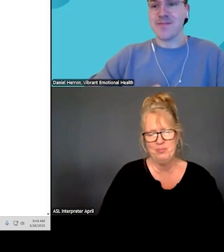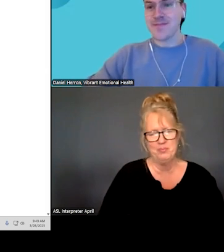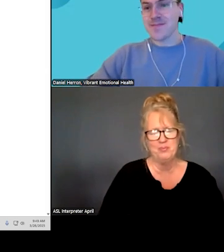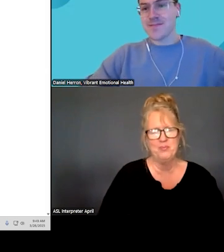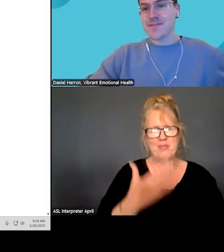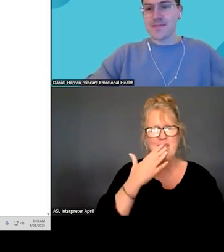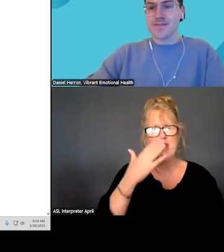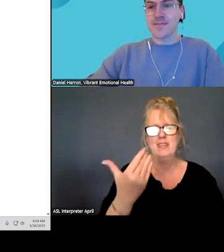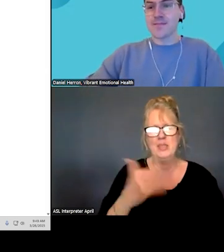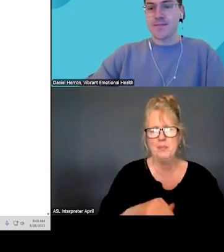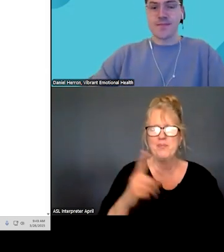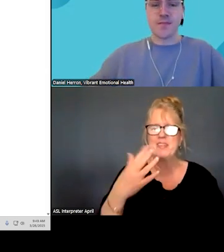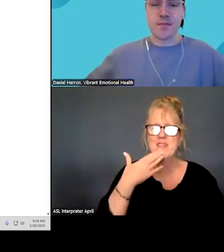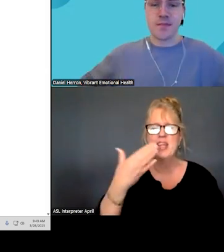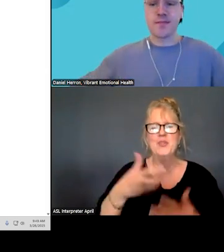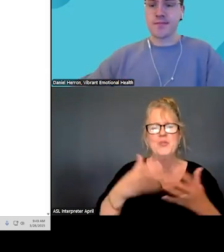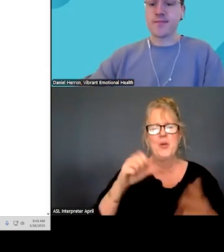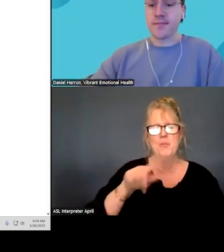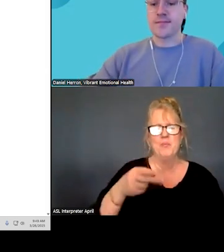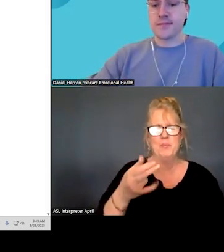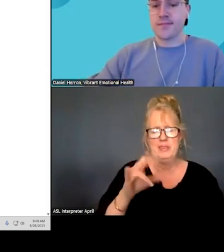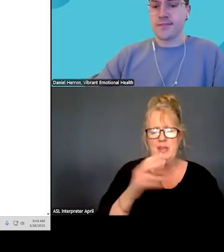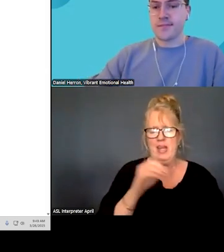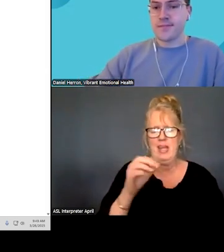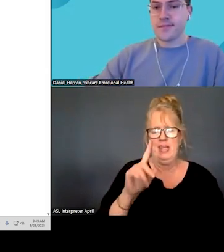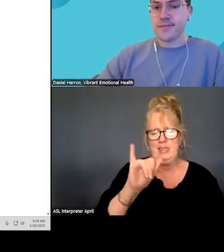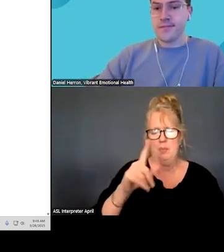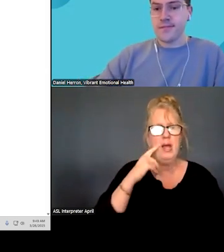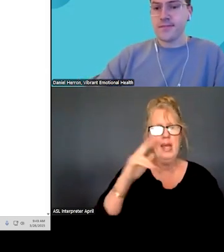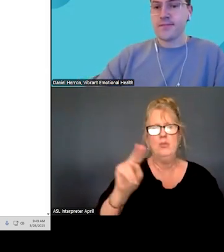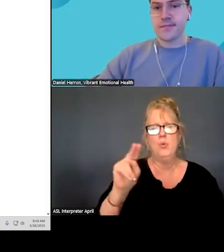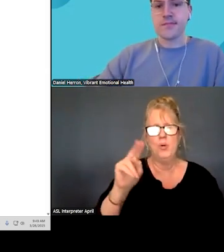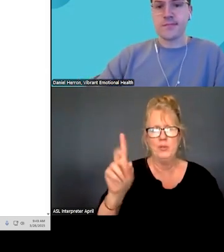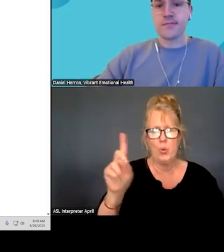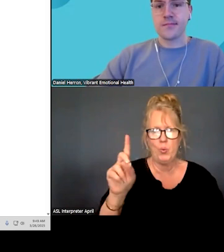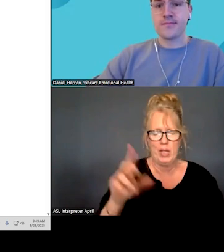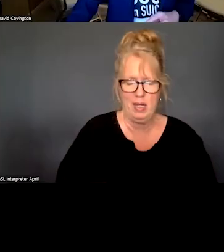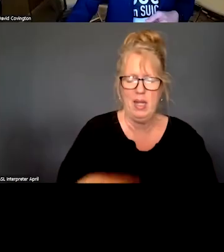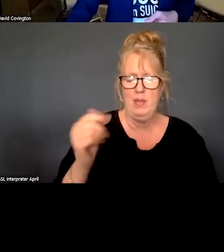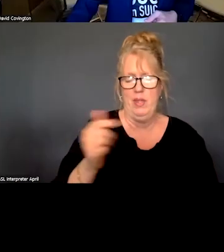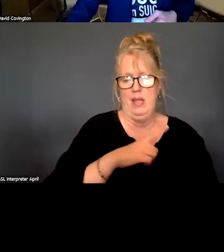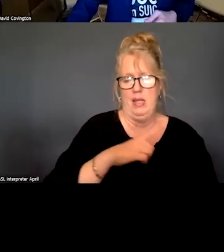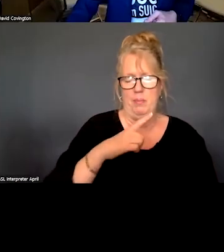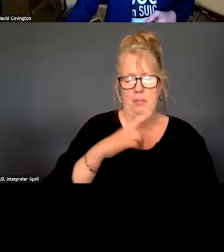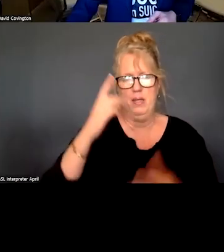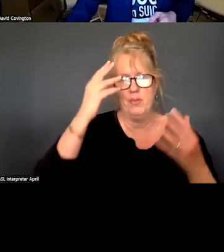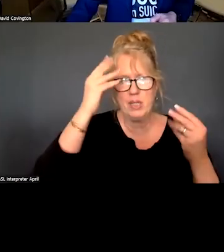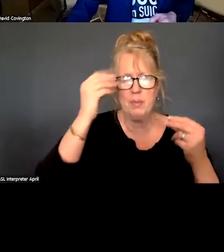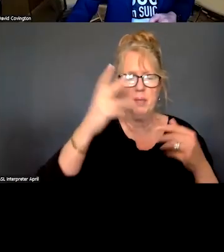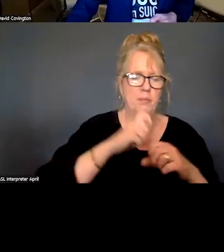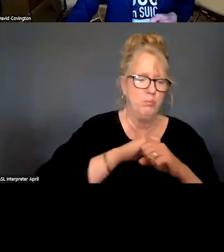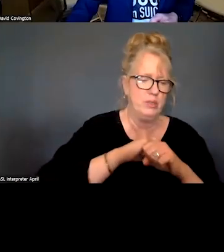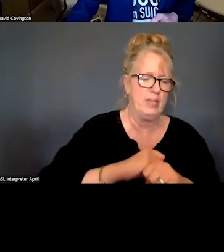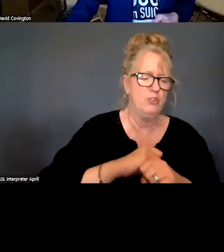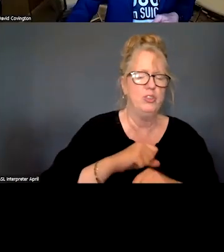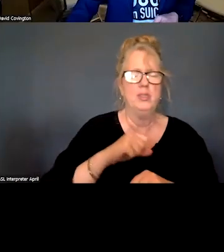again. Thank you so much, Stephanie and Daniel. And that North Dakota legislation contemplating protection